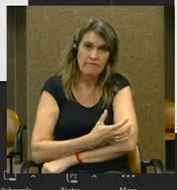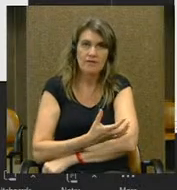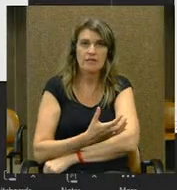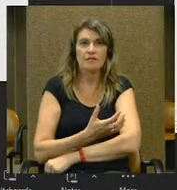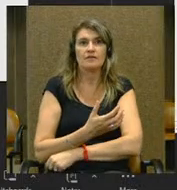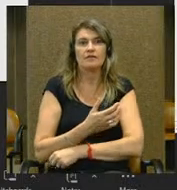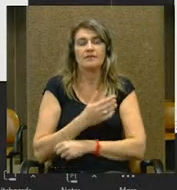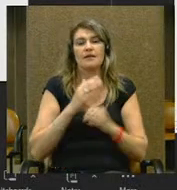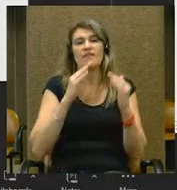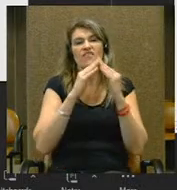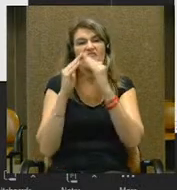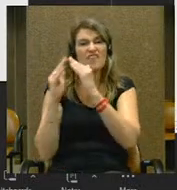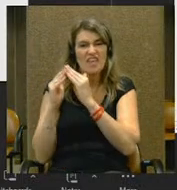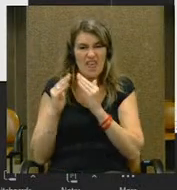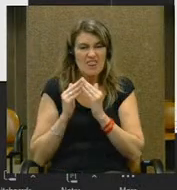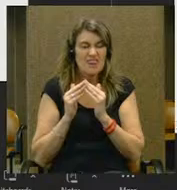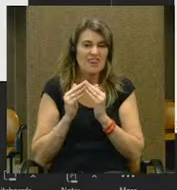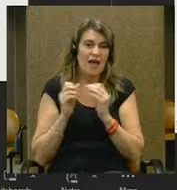substance use.